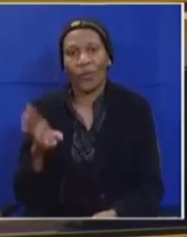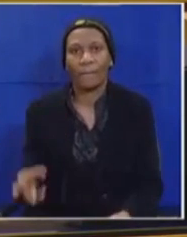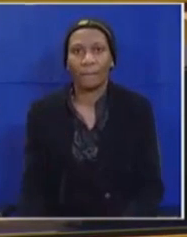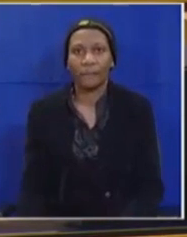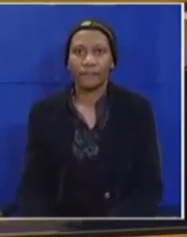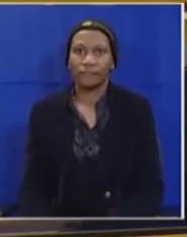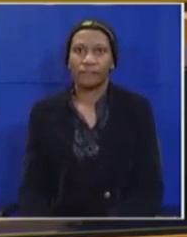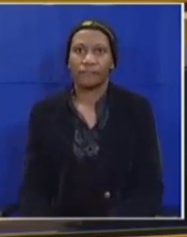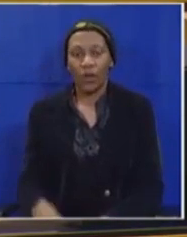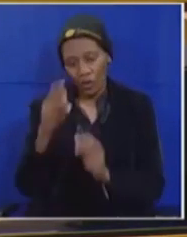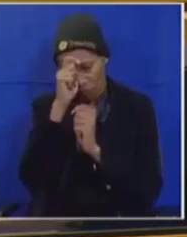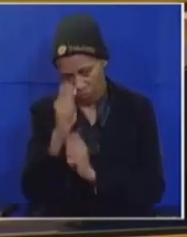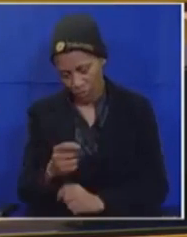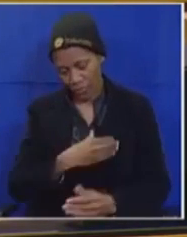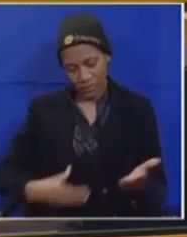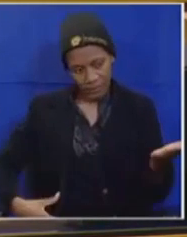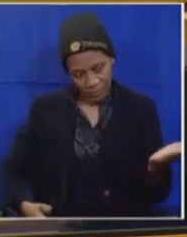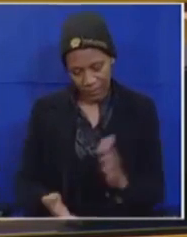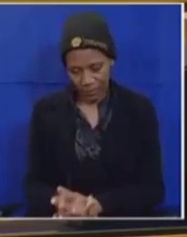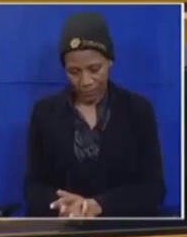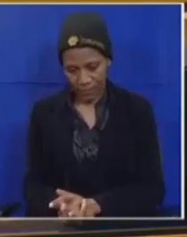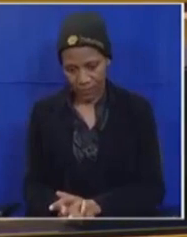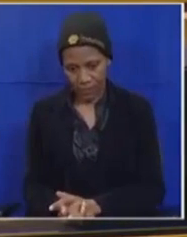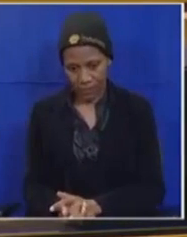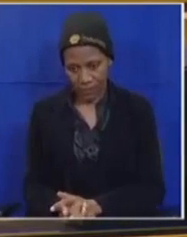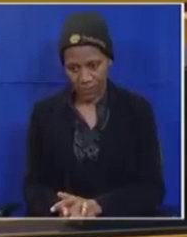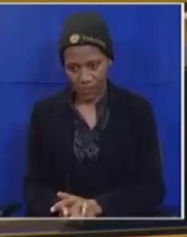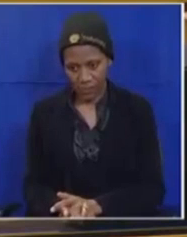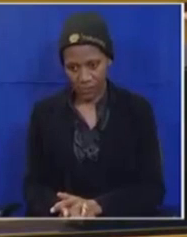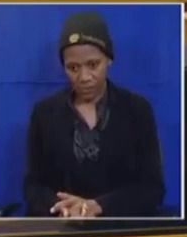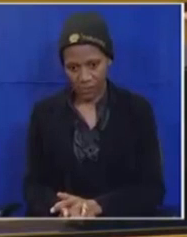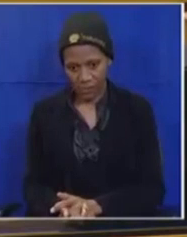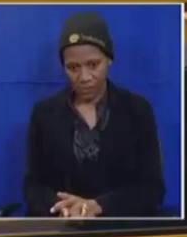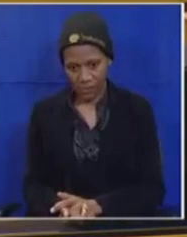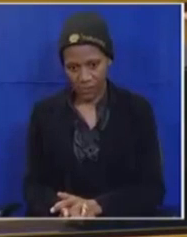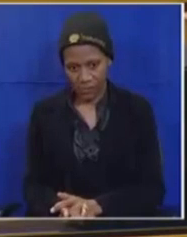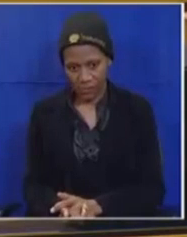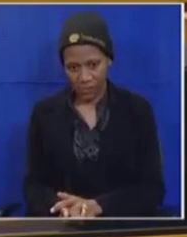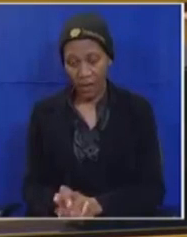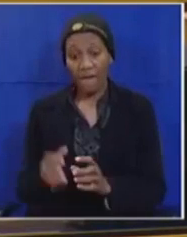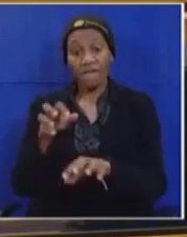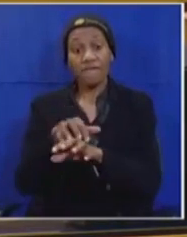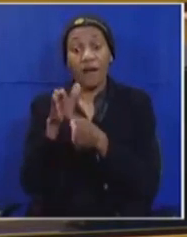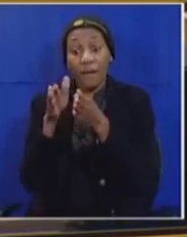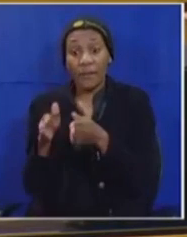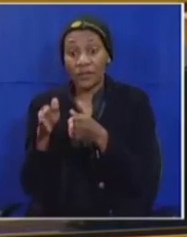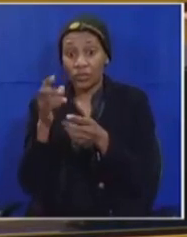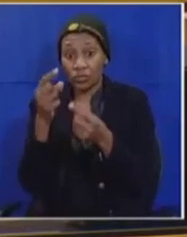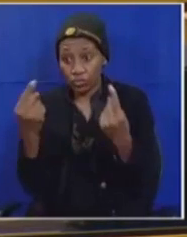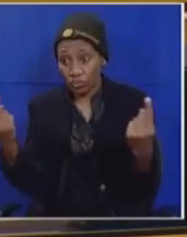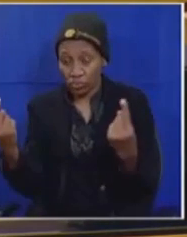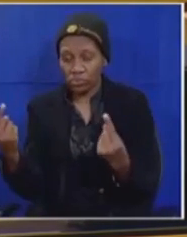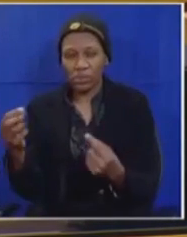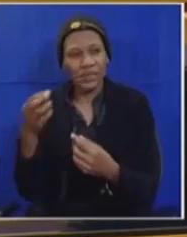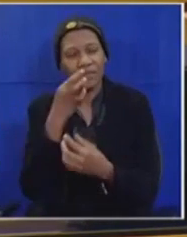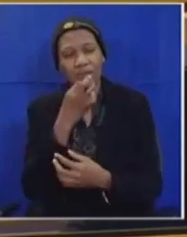Agbare president, daar is ook 'n boodskap van ander boere. En dis 'n ernstige boodskap. Met